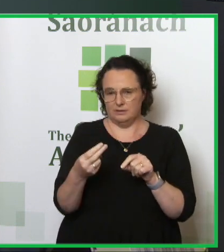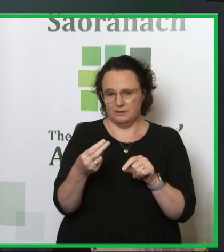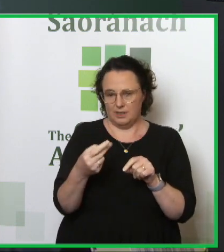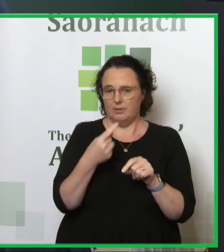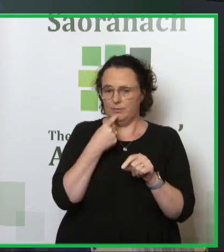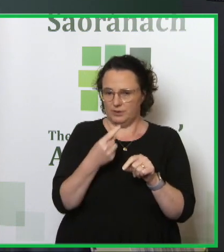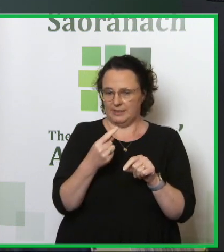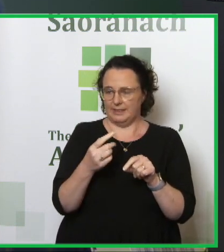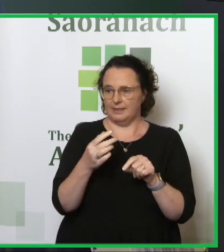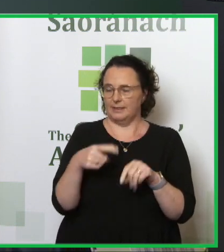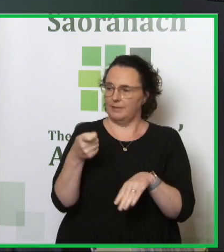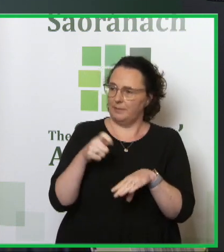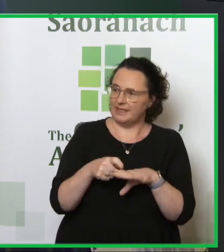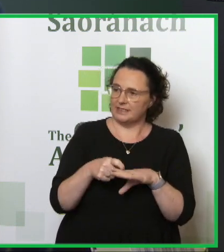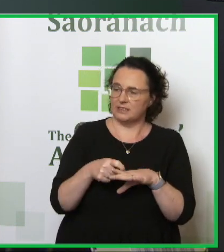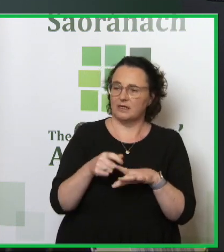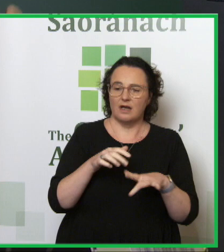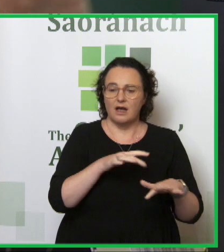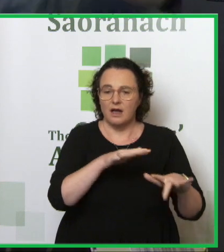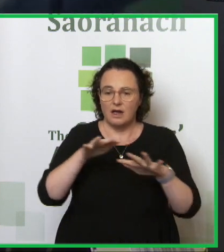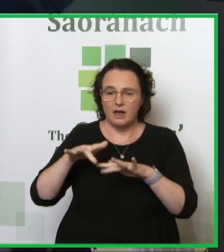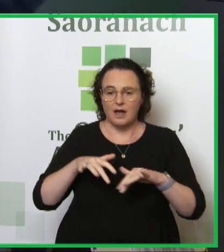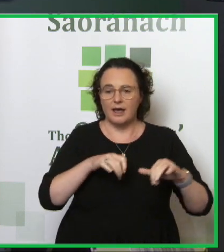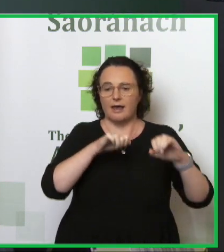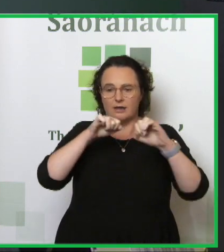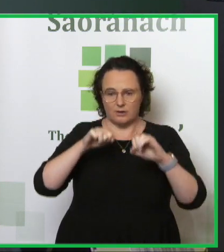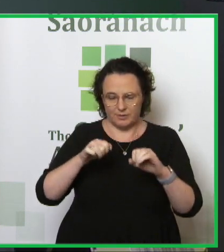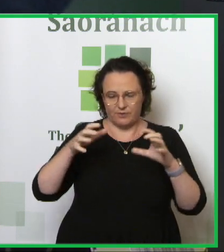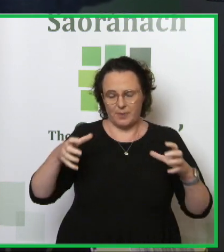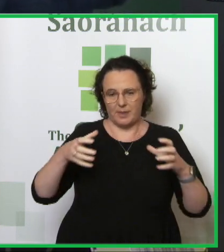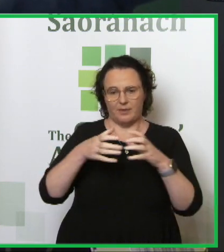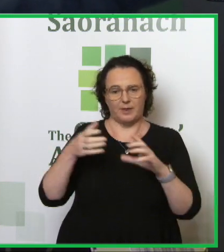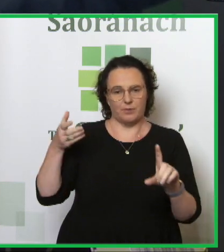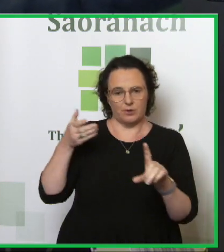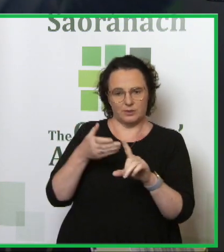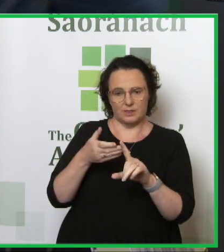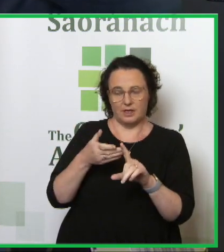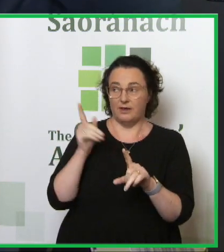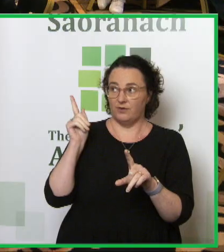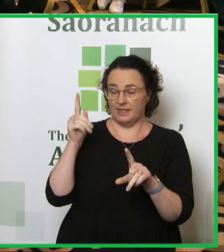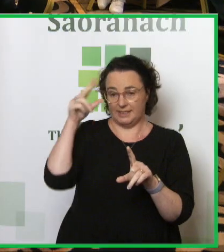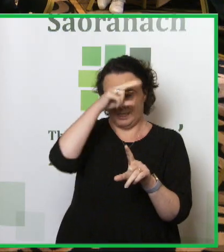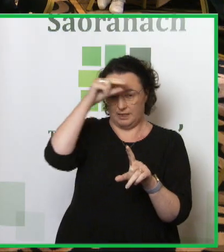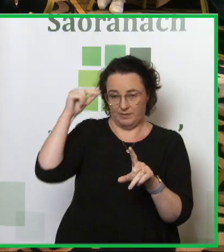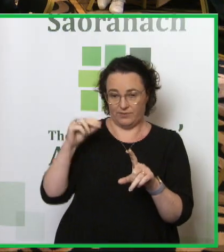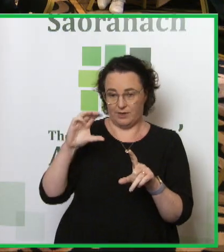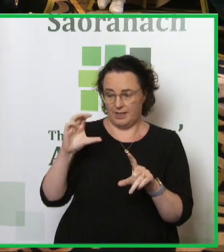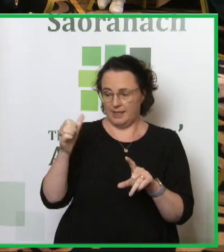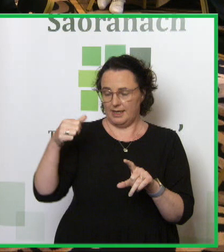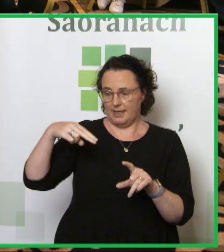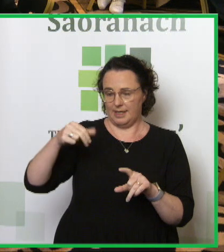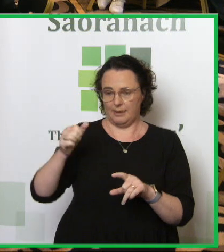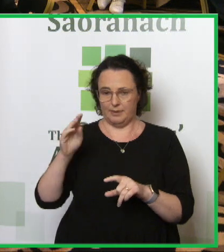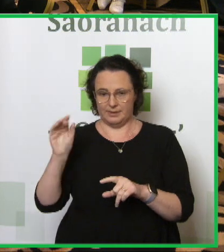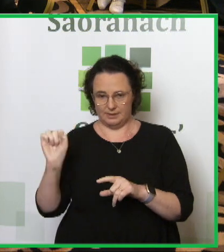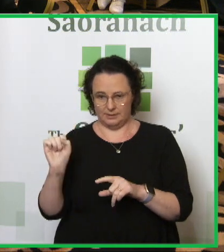us the best consensus across the group for the approach for cannabis in this case. We'll then do exactly the same for whatever